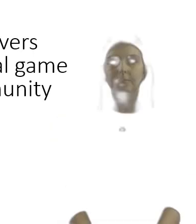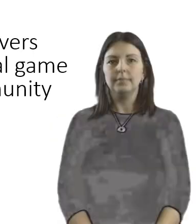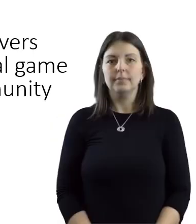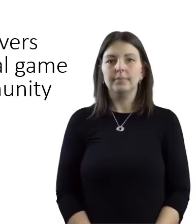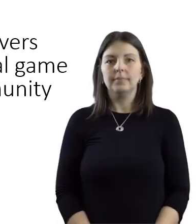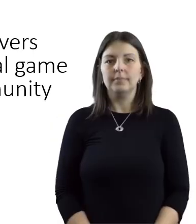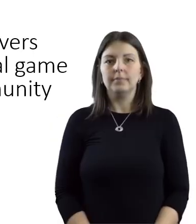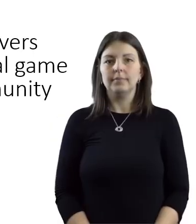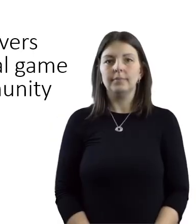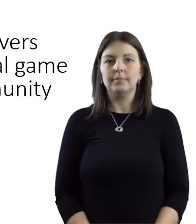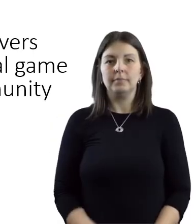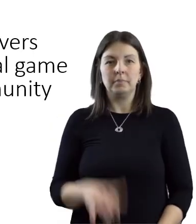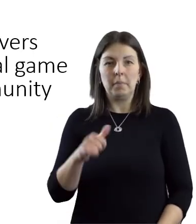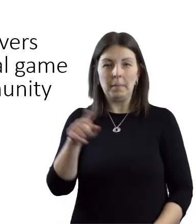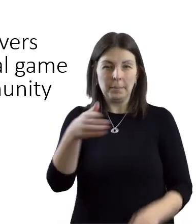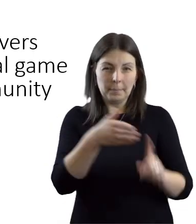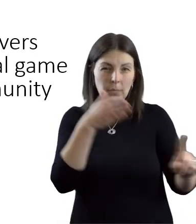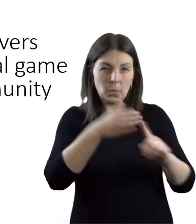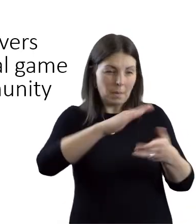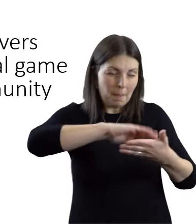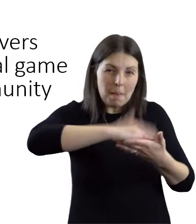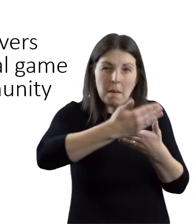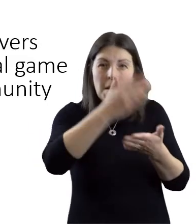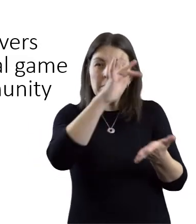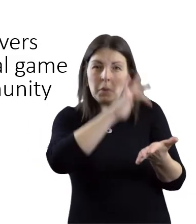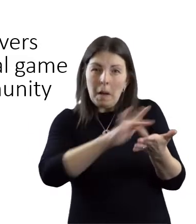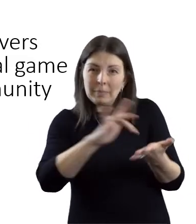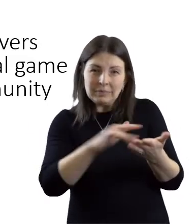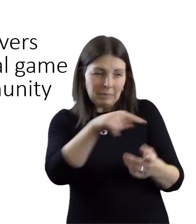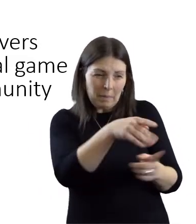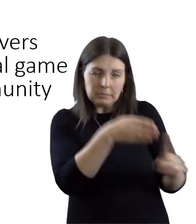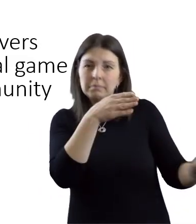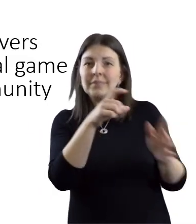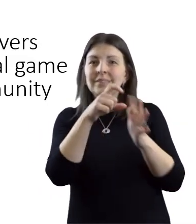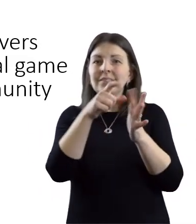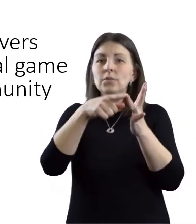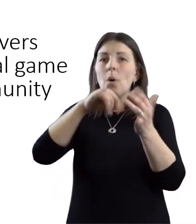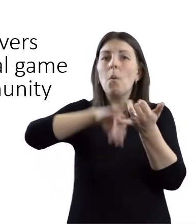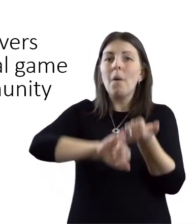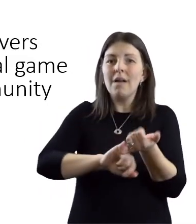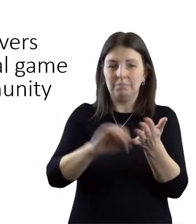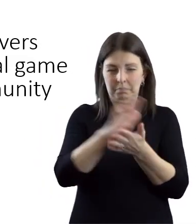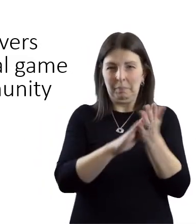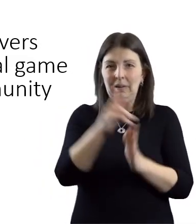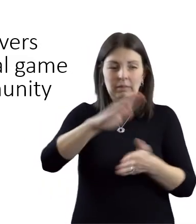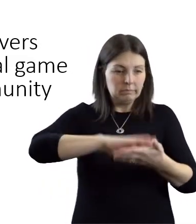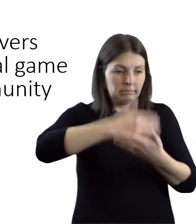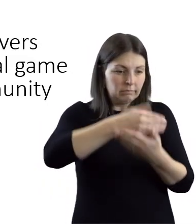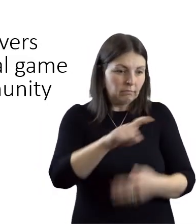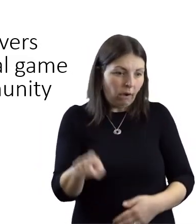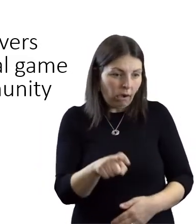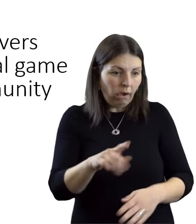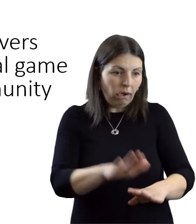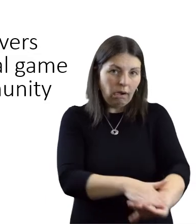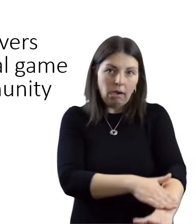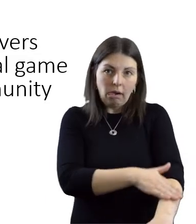You may find that if a device on your network is being targeted for a denial of service, the rest of your network could slow down or lag. If your child